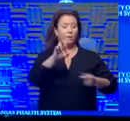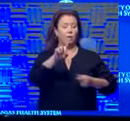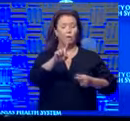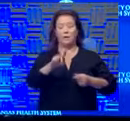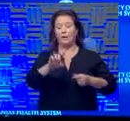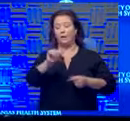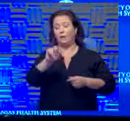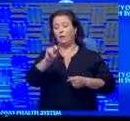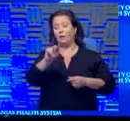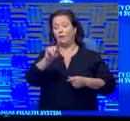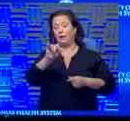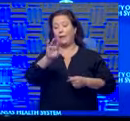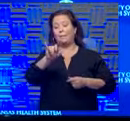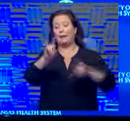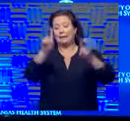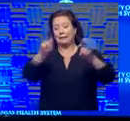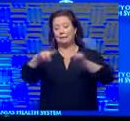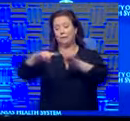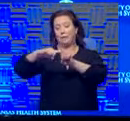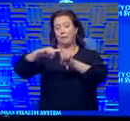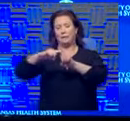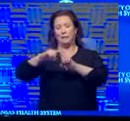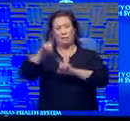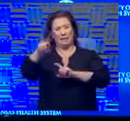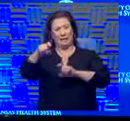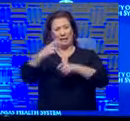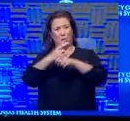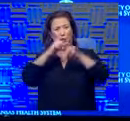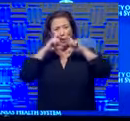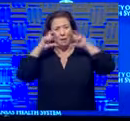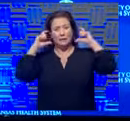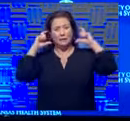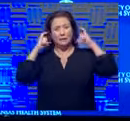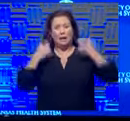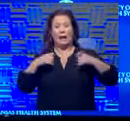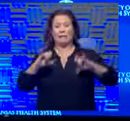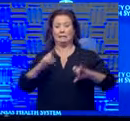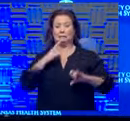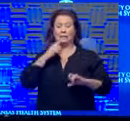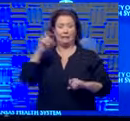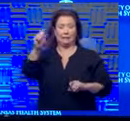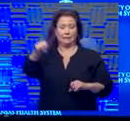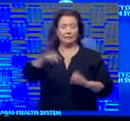test would be positive, would they ever even need to wear a mask? Because I'd still say yes.